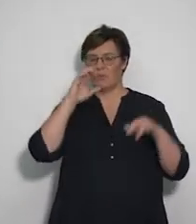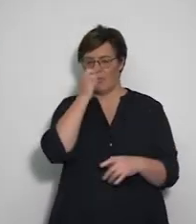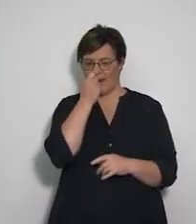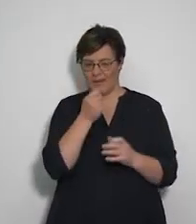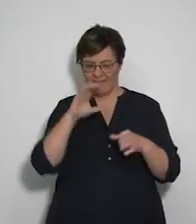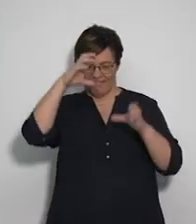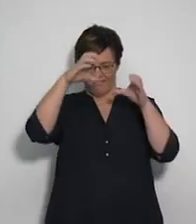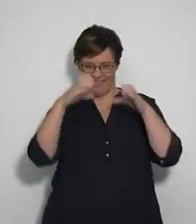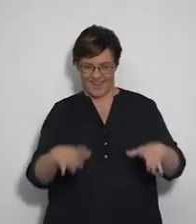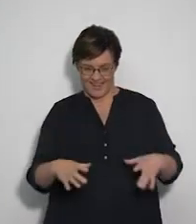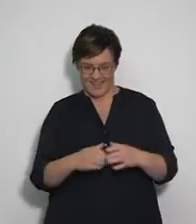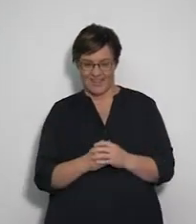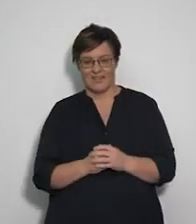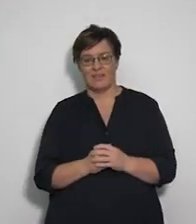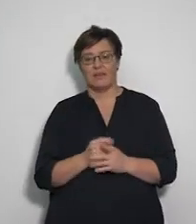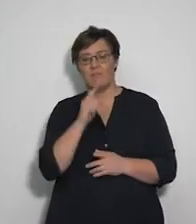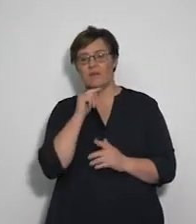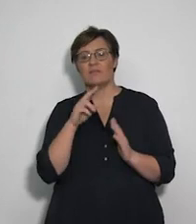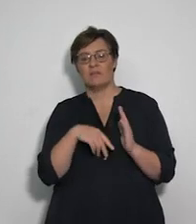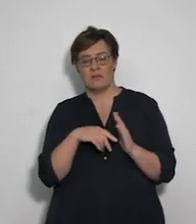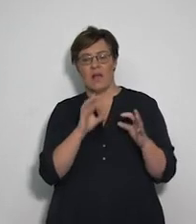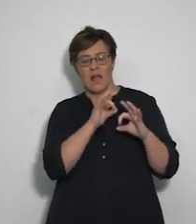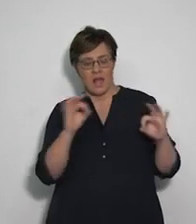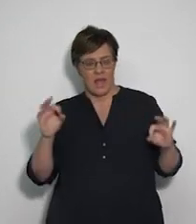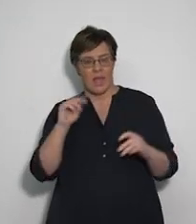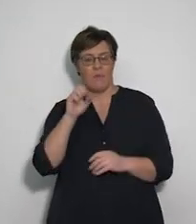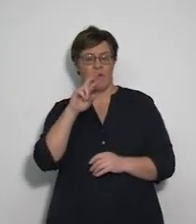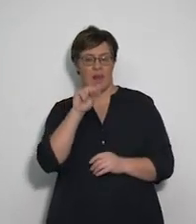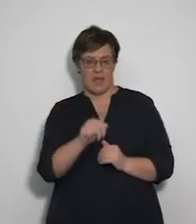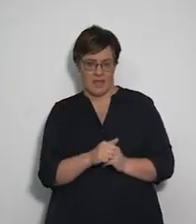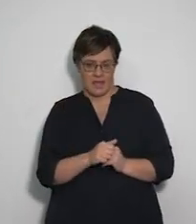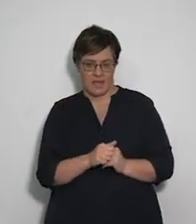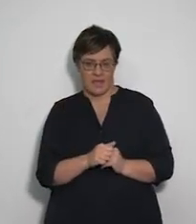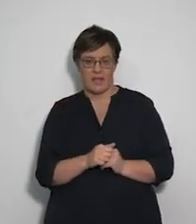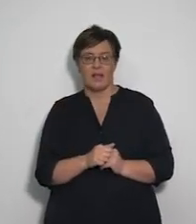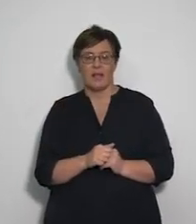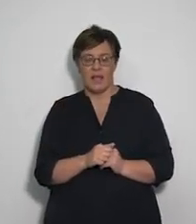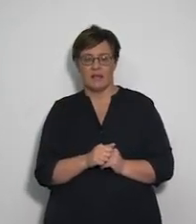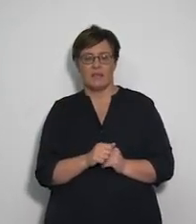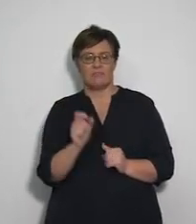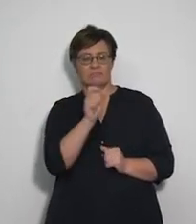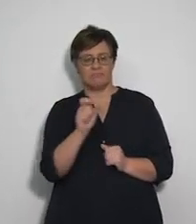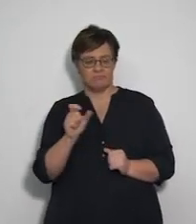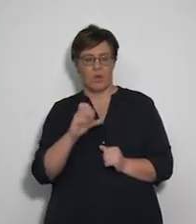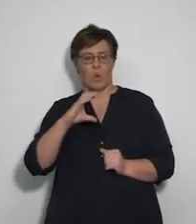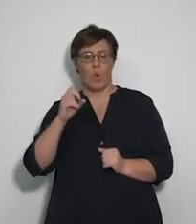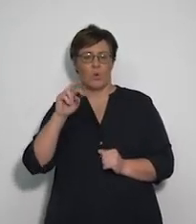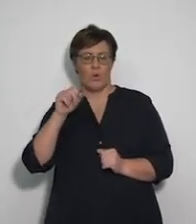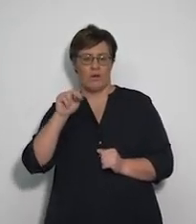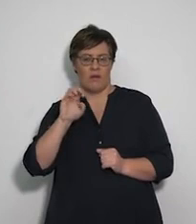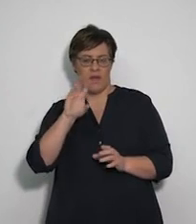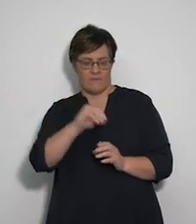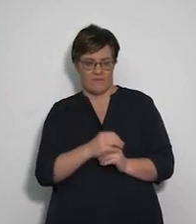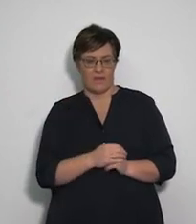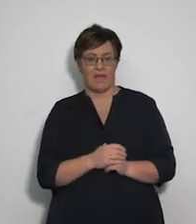ribosome, two of them actually reading through a strand of mRNA which has these codons on them. We also can see